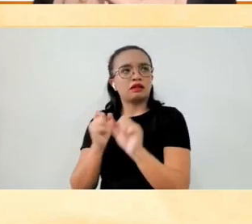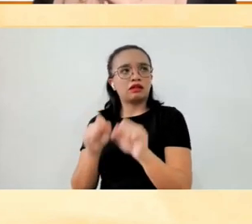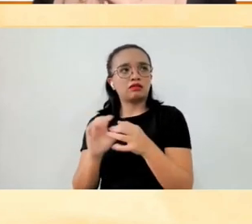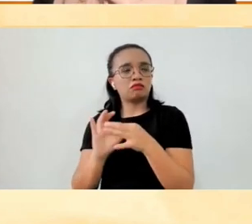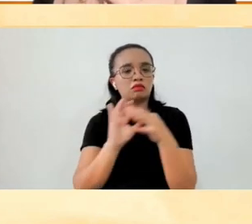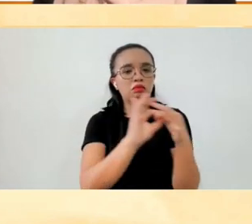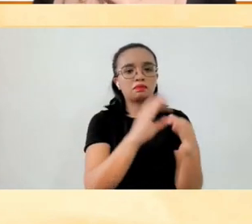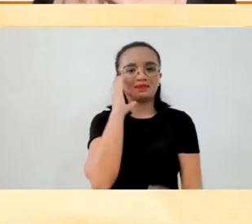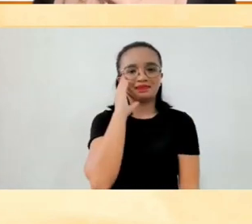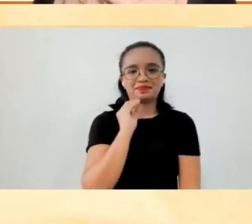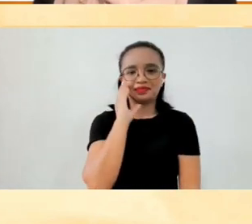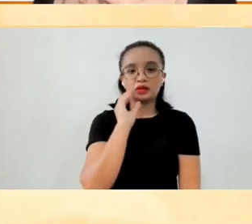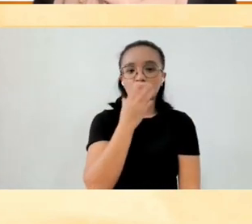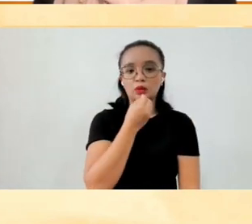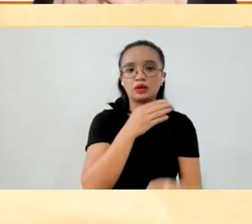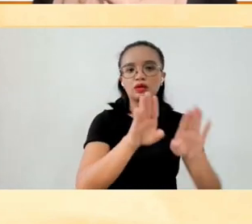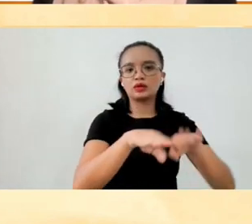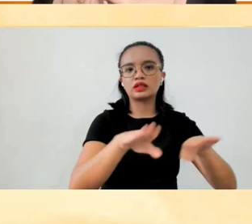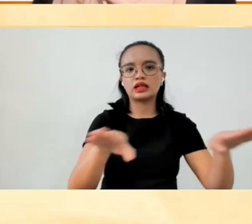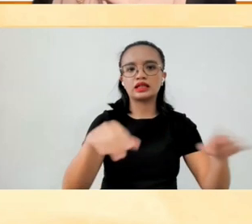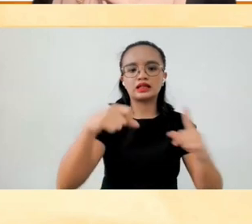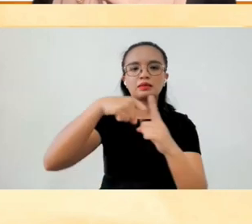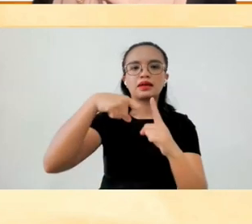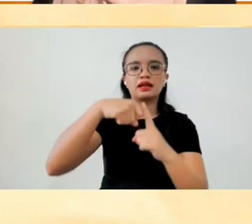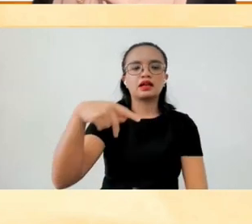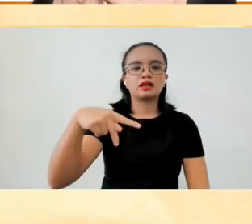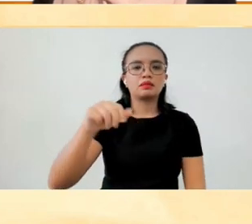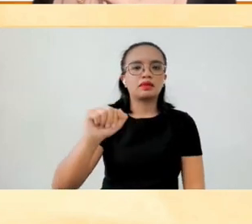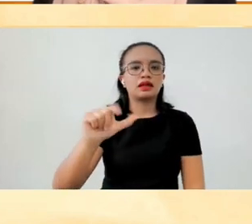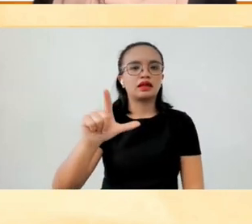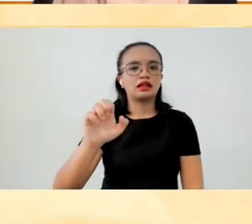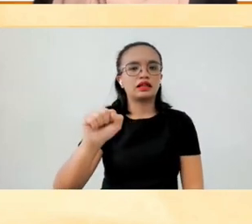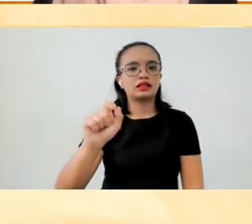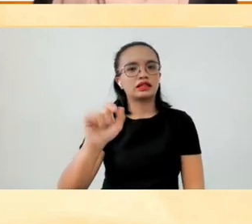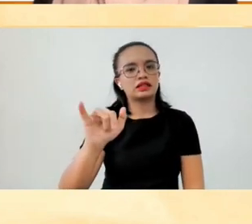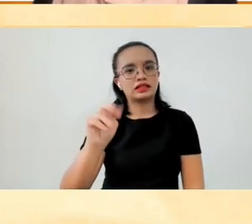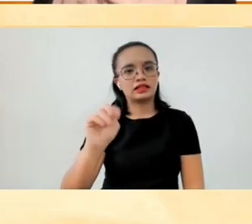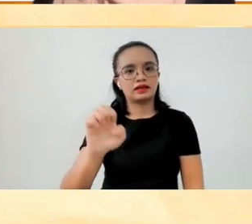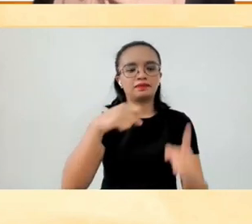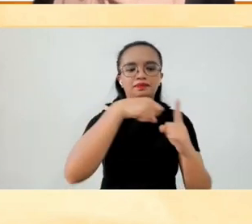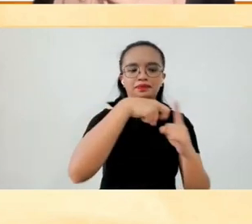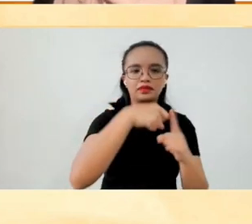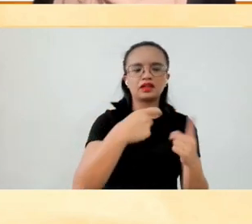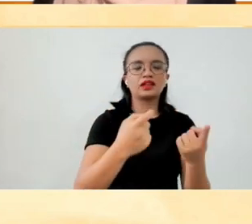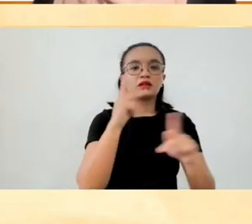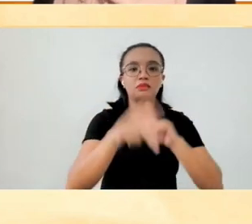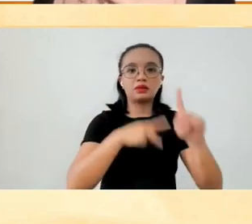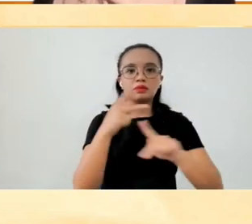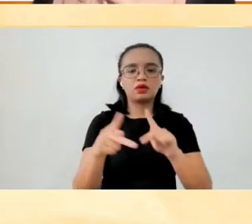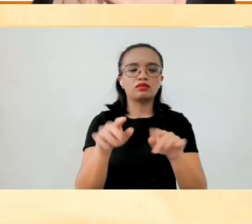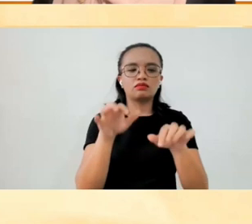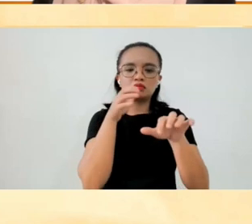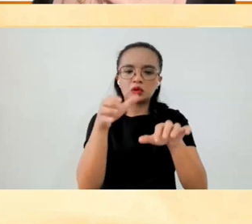experiences of the children of Palestine. And when people would make comments on social